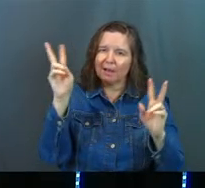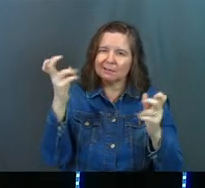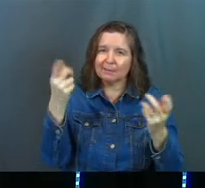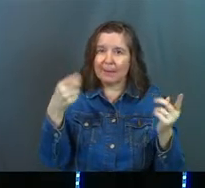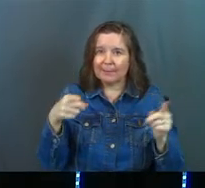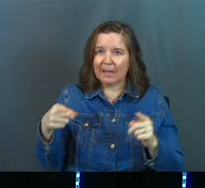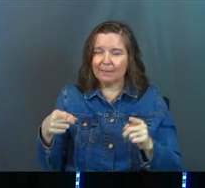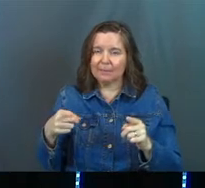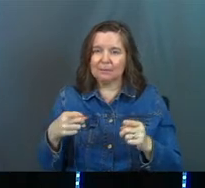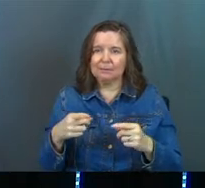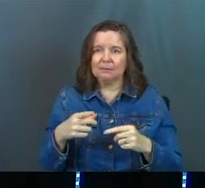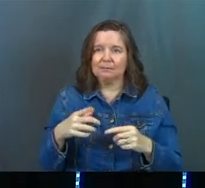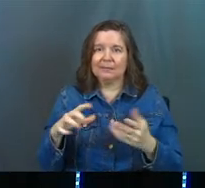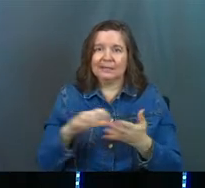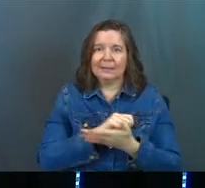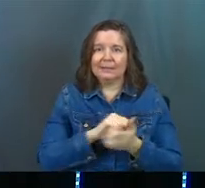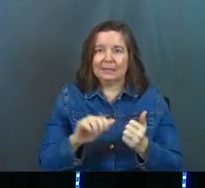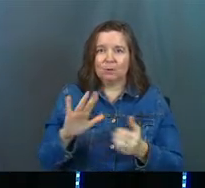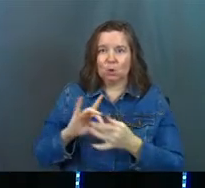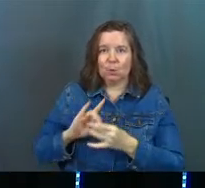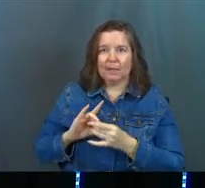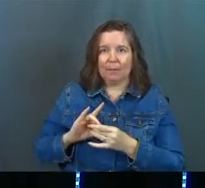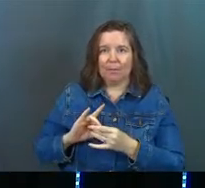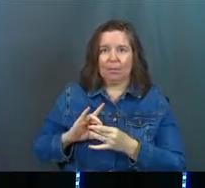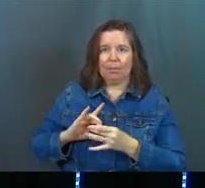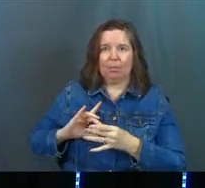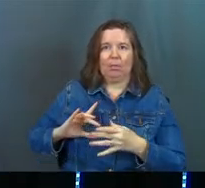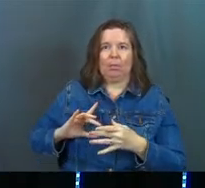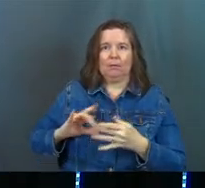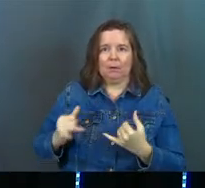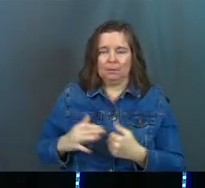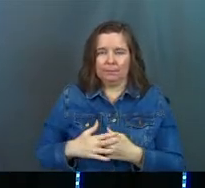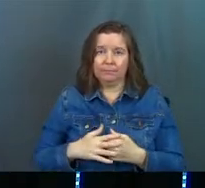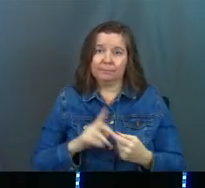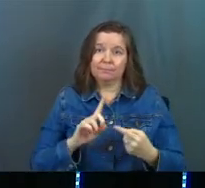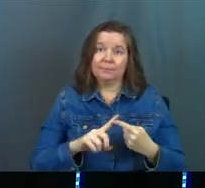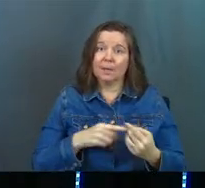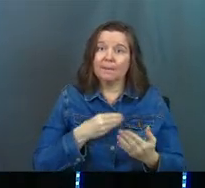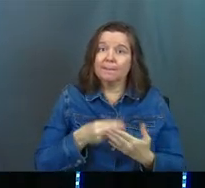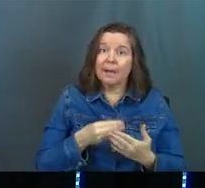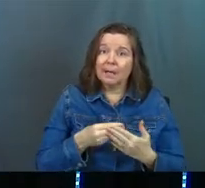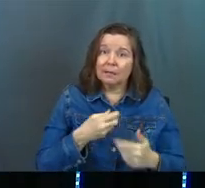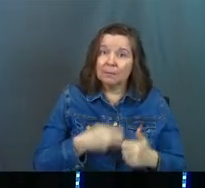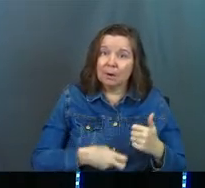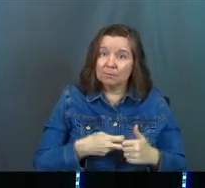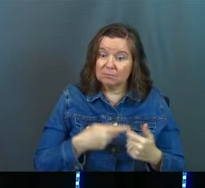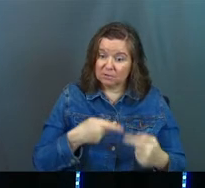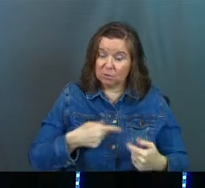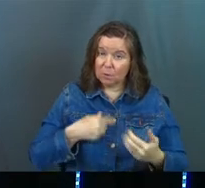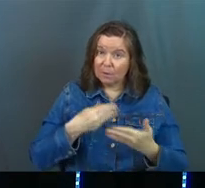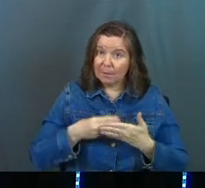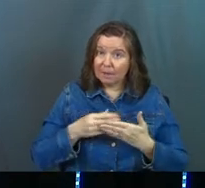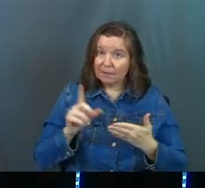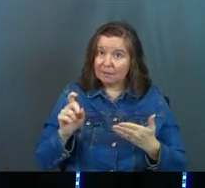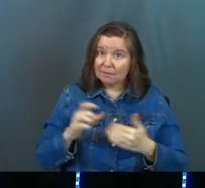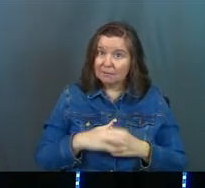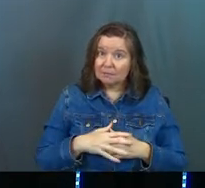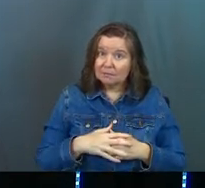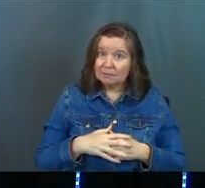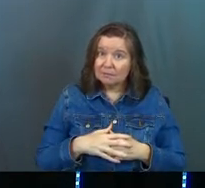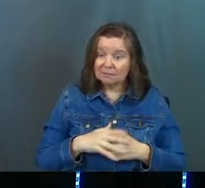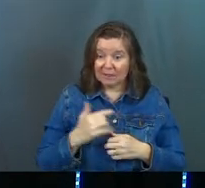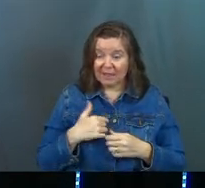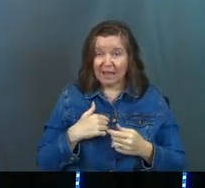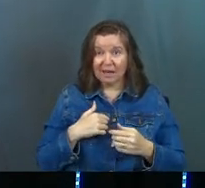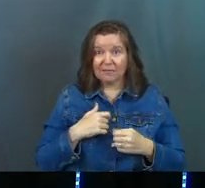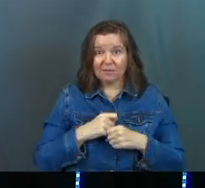on, creating damage in your relationship right now. Here they are. Number one, money issues. You ever struggle with money issues?